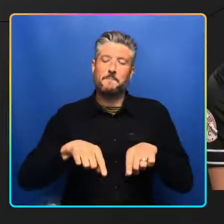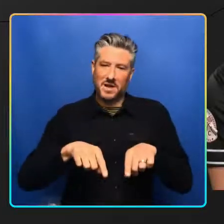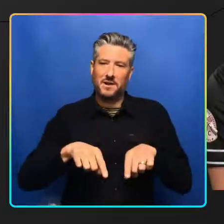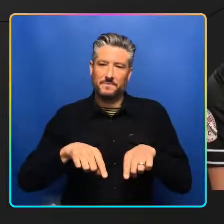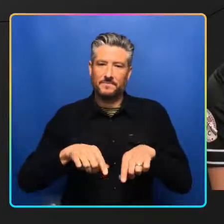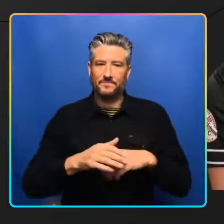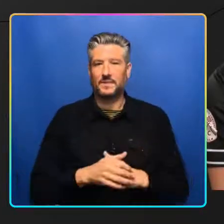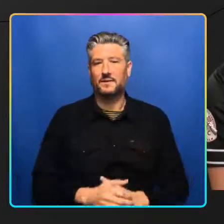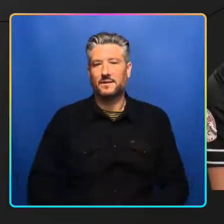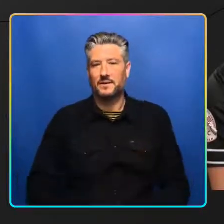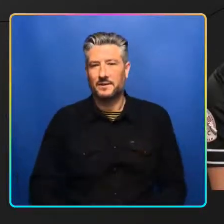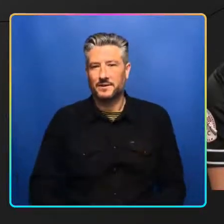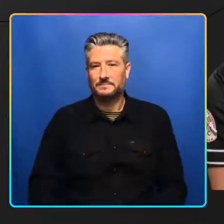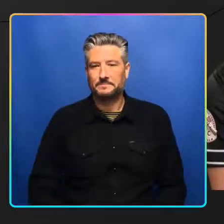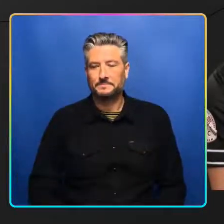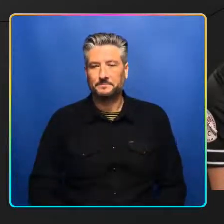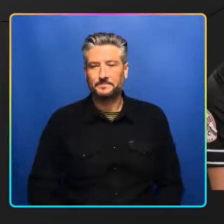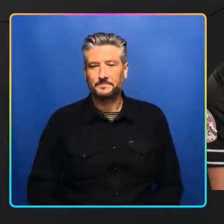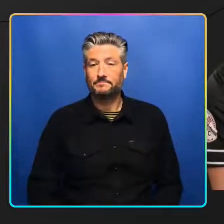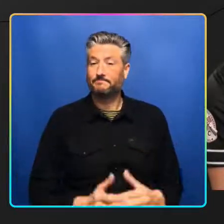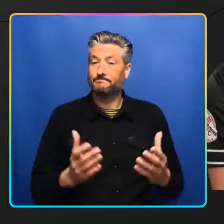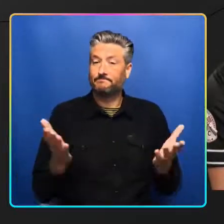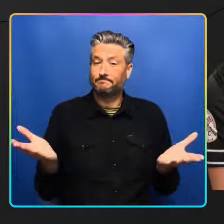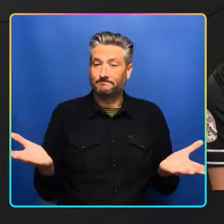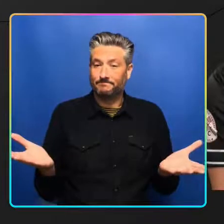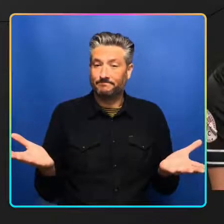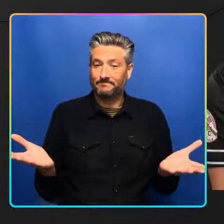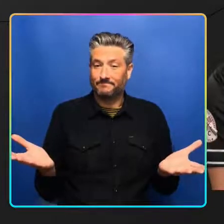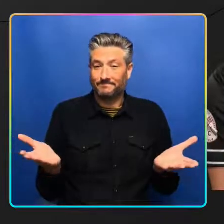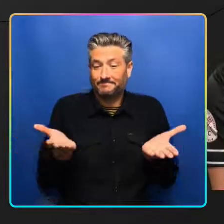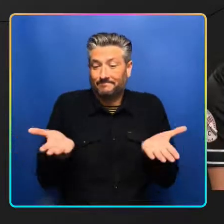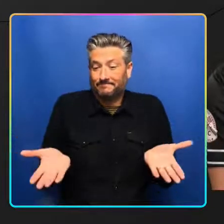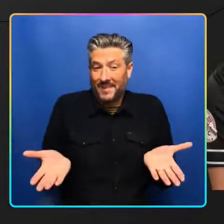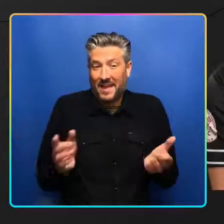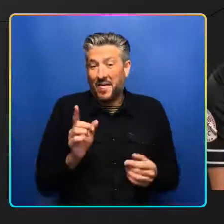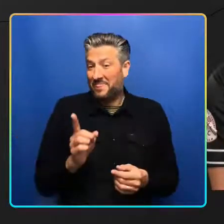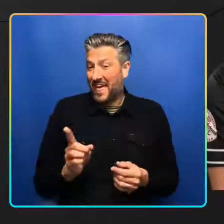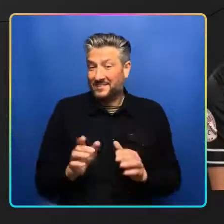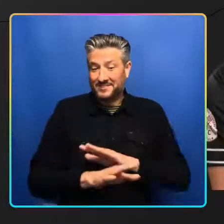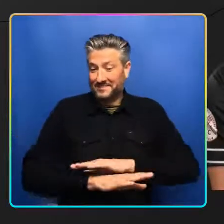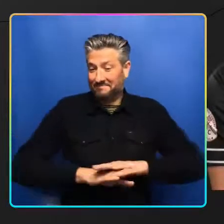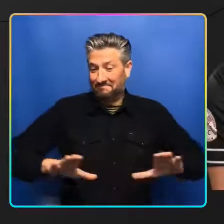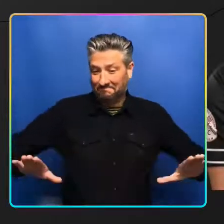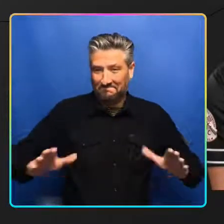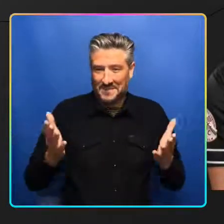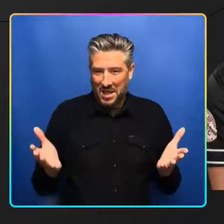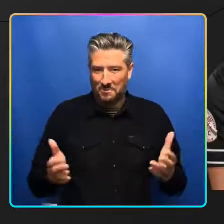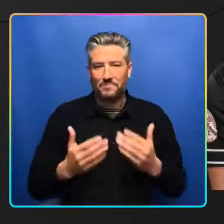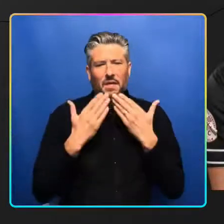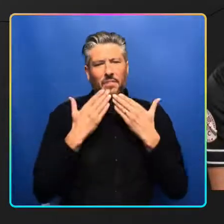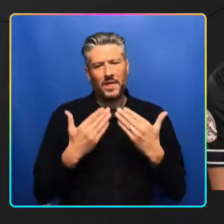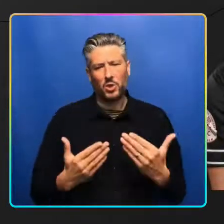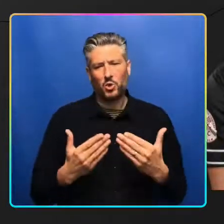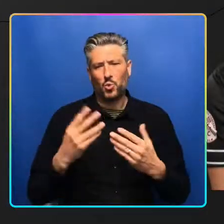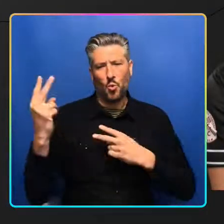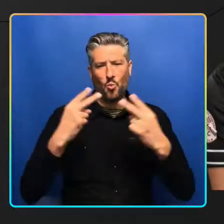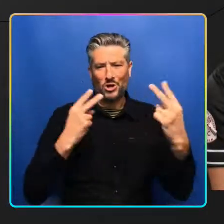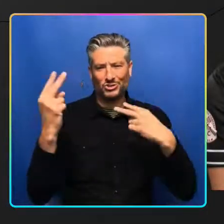myignite.microsoft.com. And with that, we'll wrap up. Thank you so much for joining us today. We hope you've enjoyed the show.